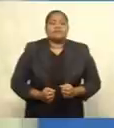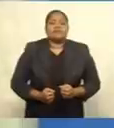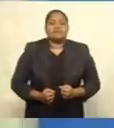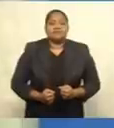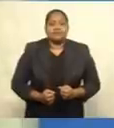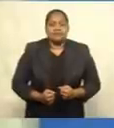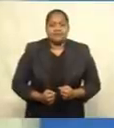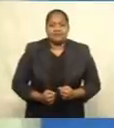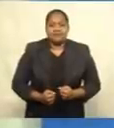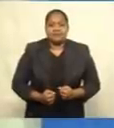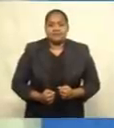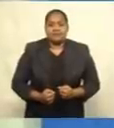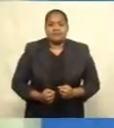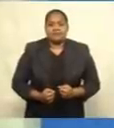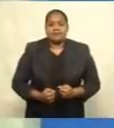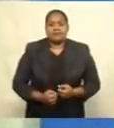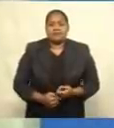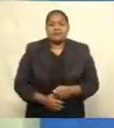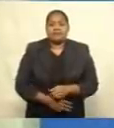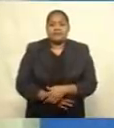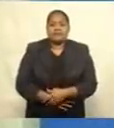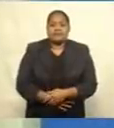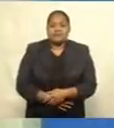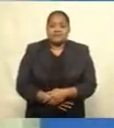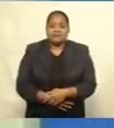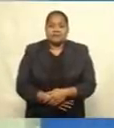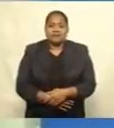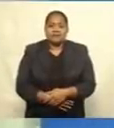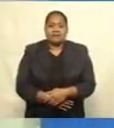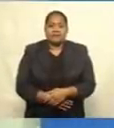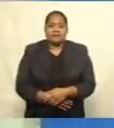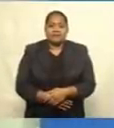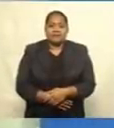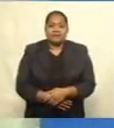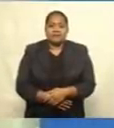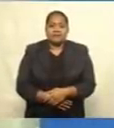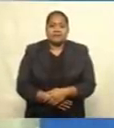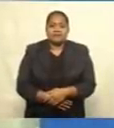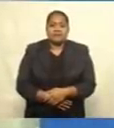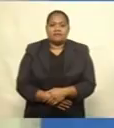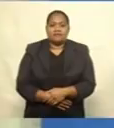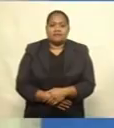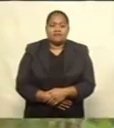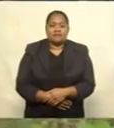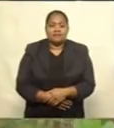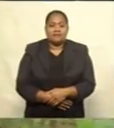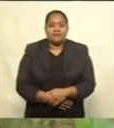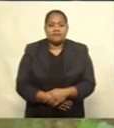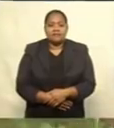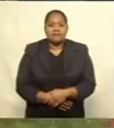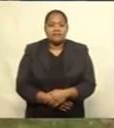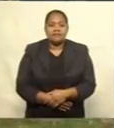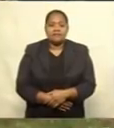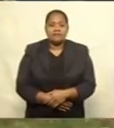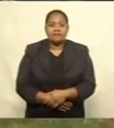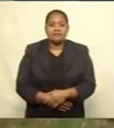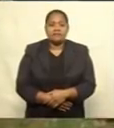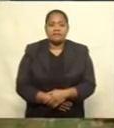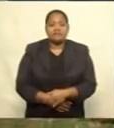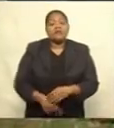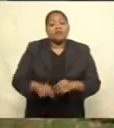that we have identified based on behavior. And those are the ones that will have focused policing. We